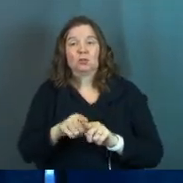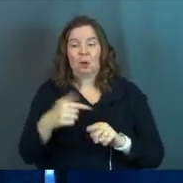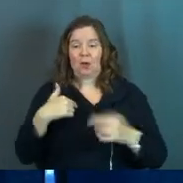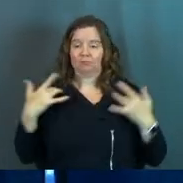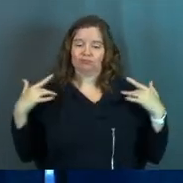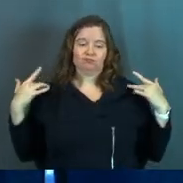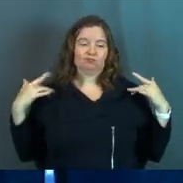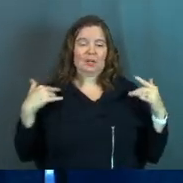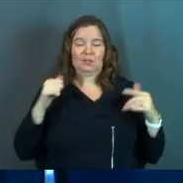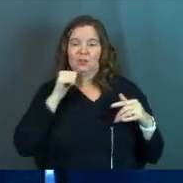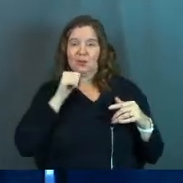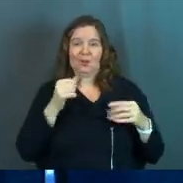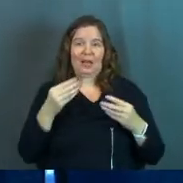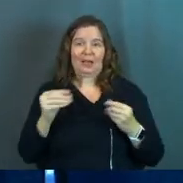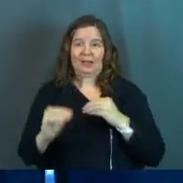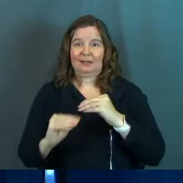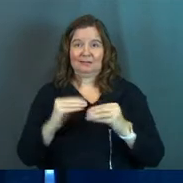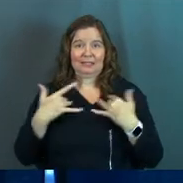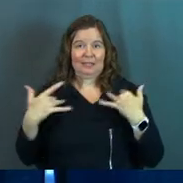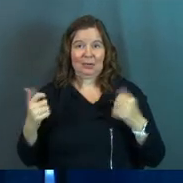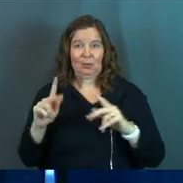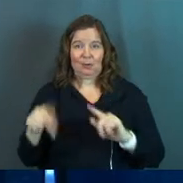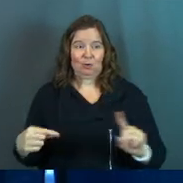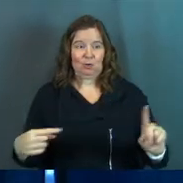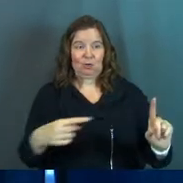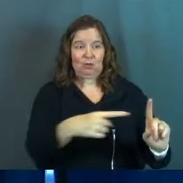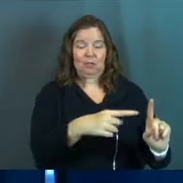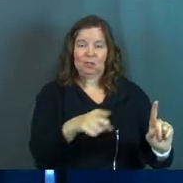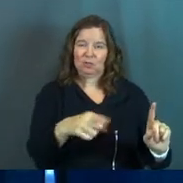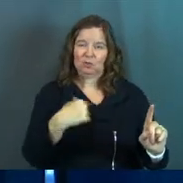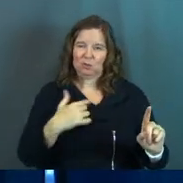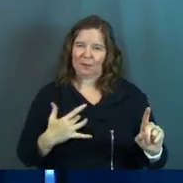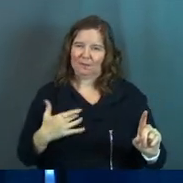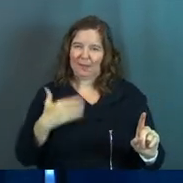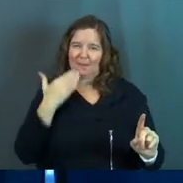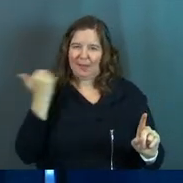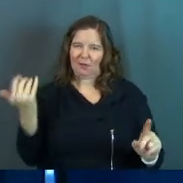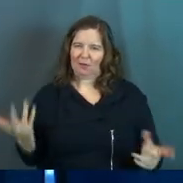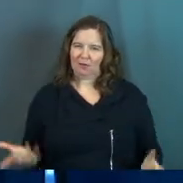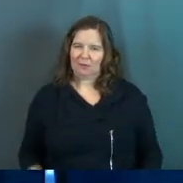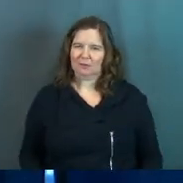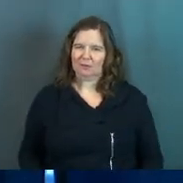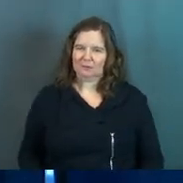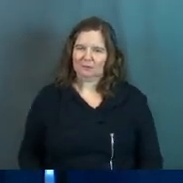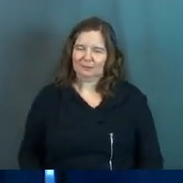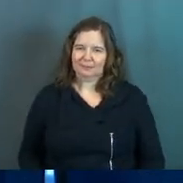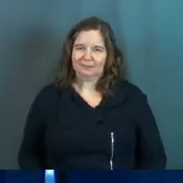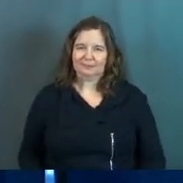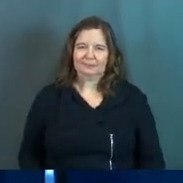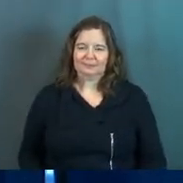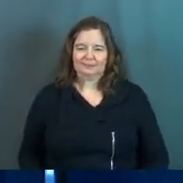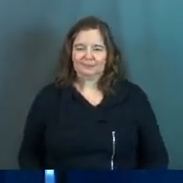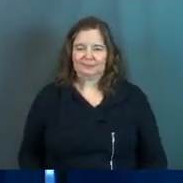hook, and you're not going to reconcile with the person because you sort of feel better.